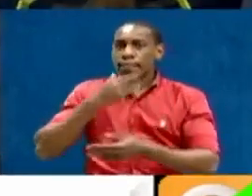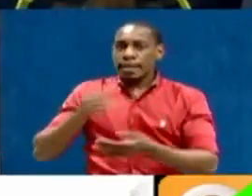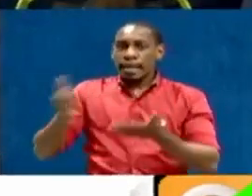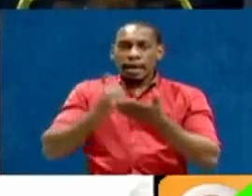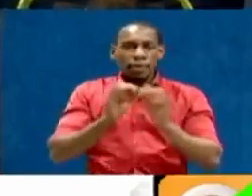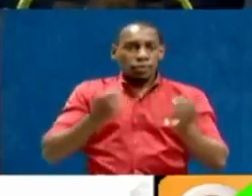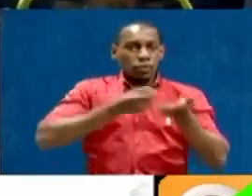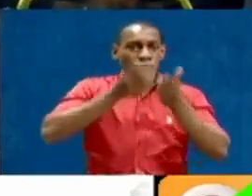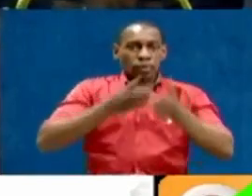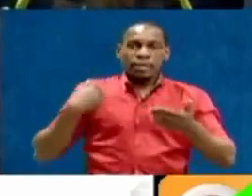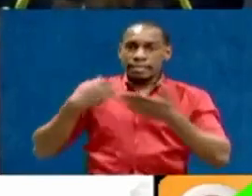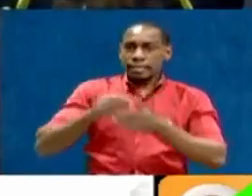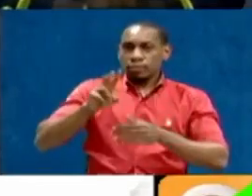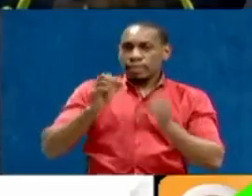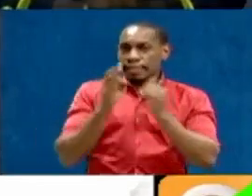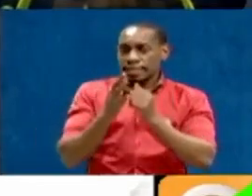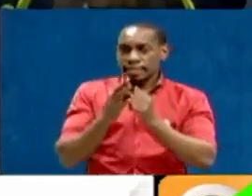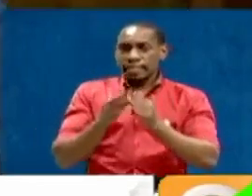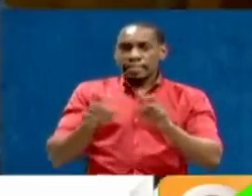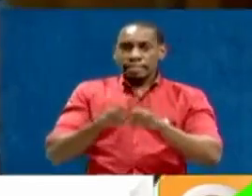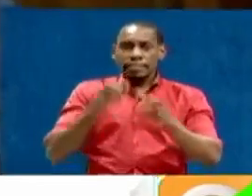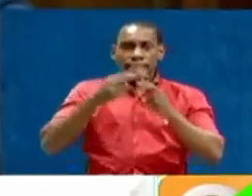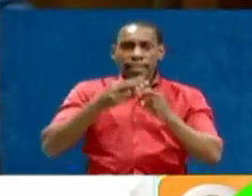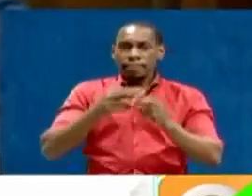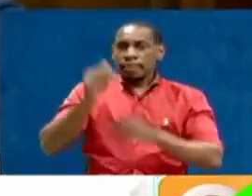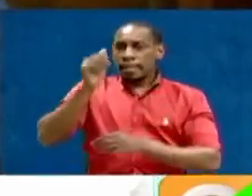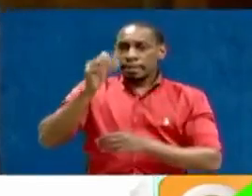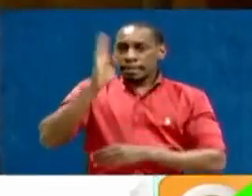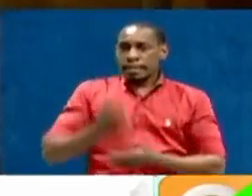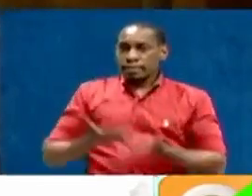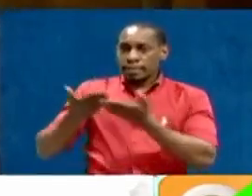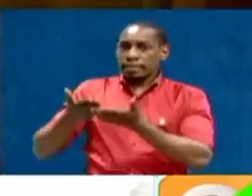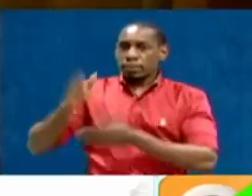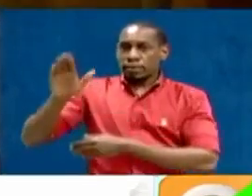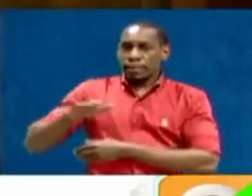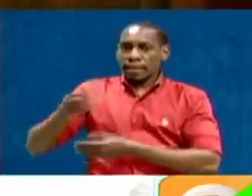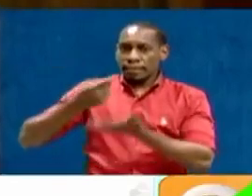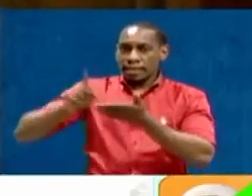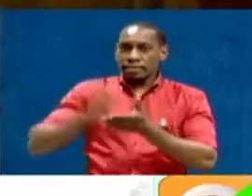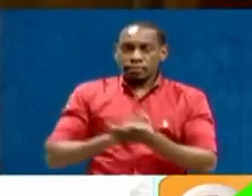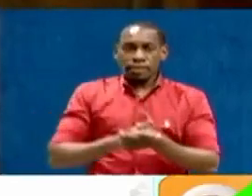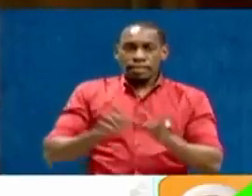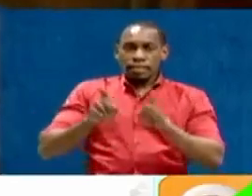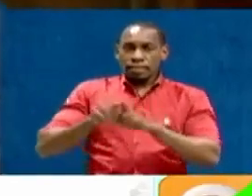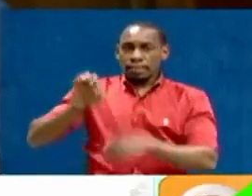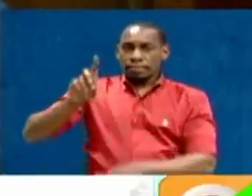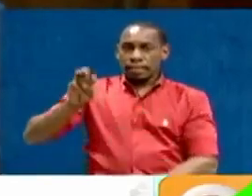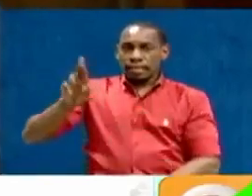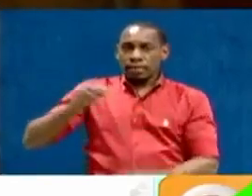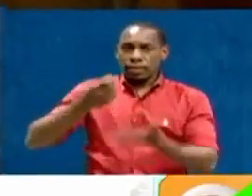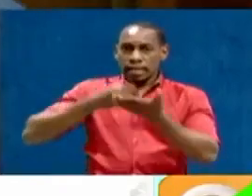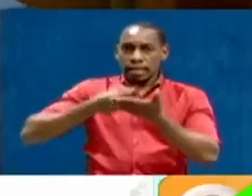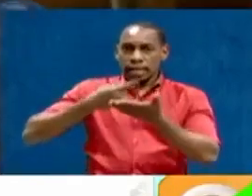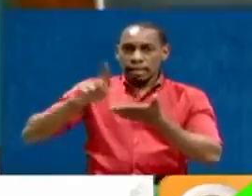formally appointed as clerk since 2013, as his name was never tabled in the Assembly for approval. Gichana was approved by the Assembly after